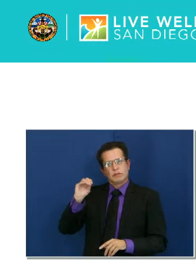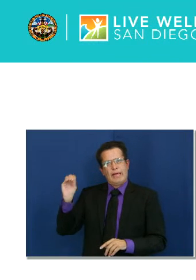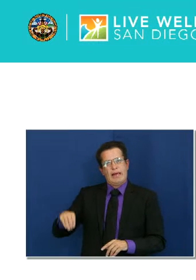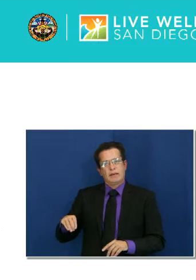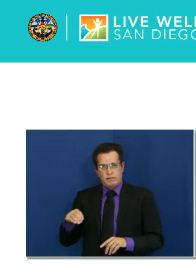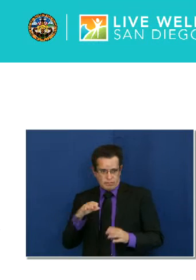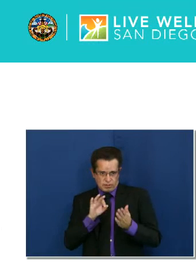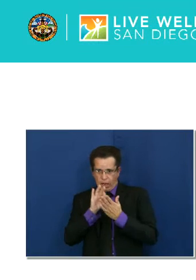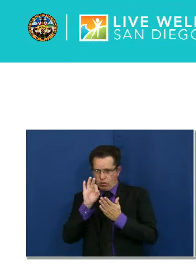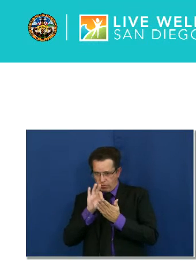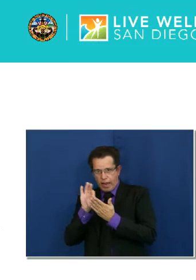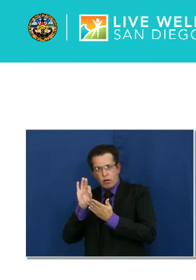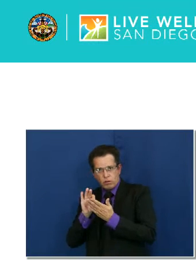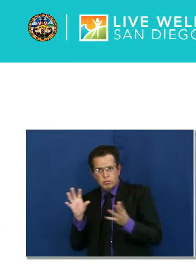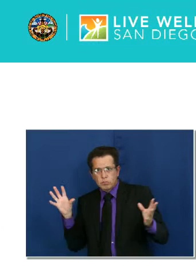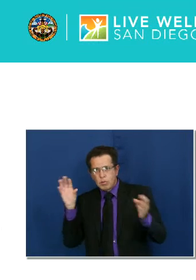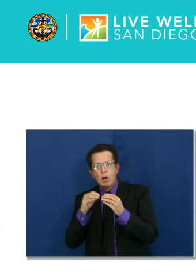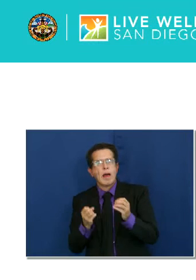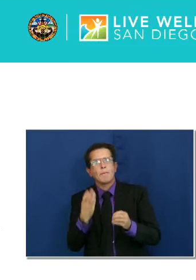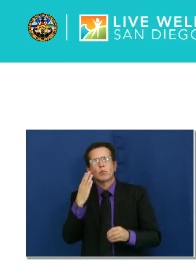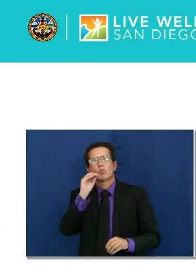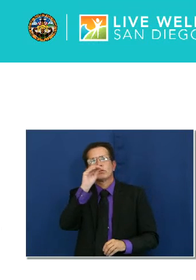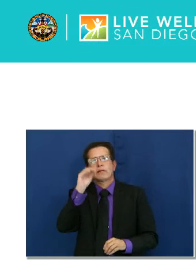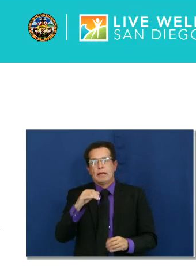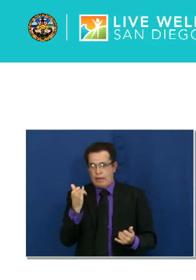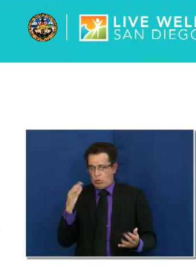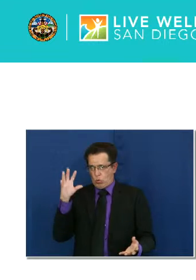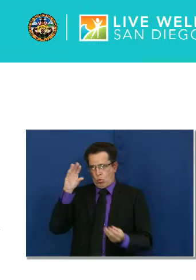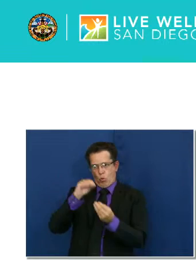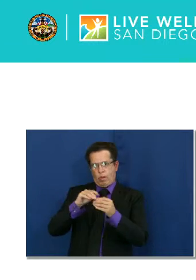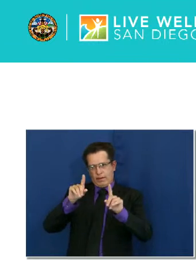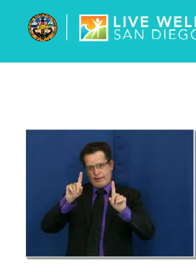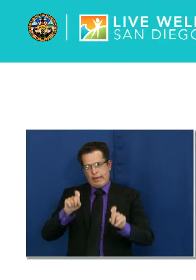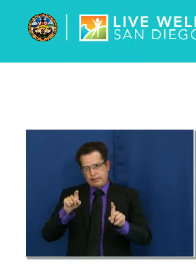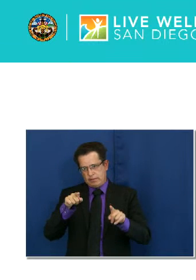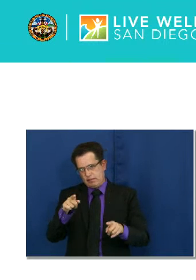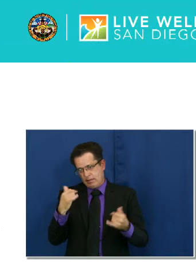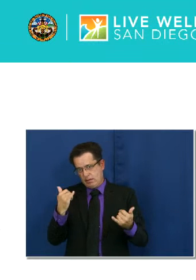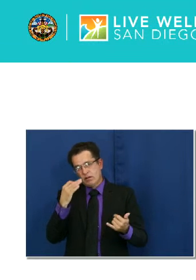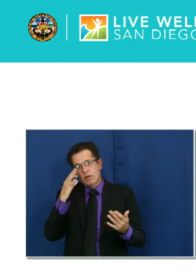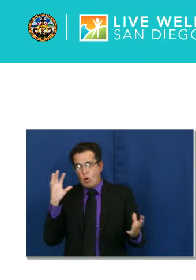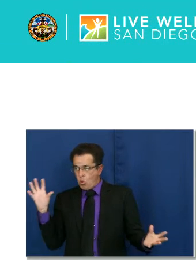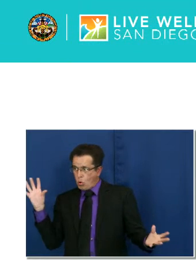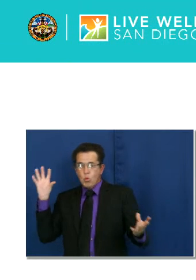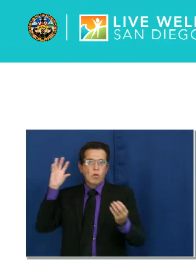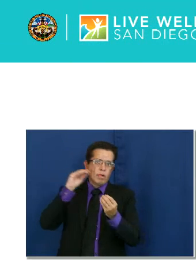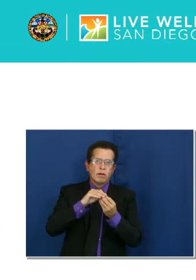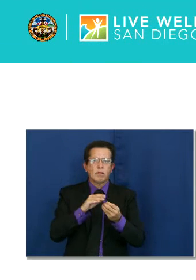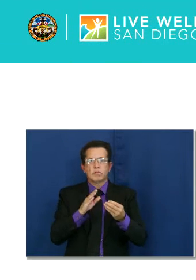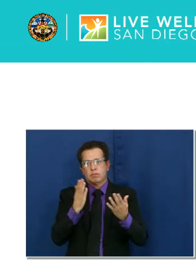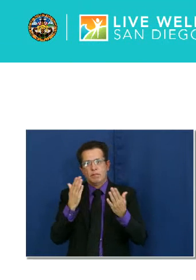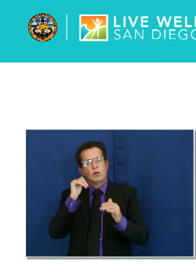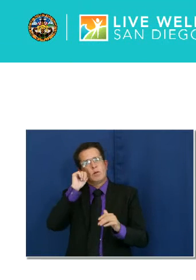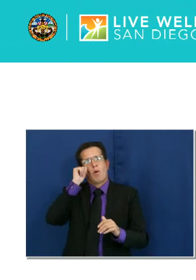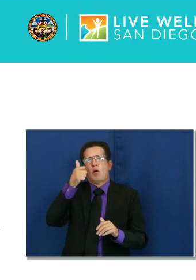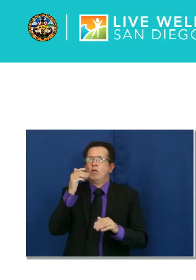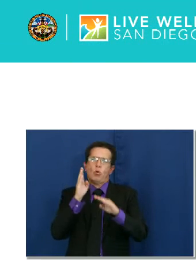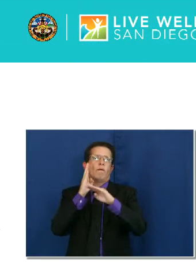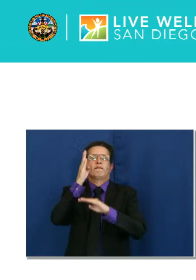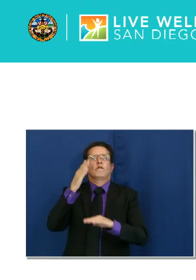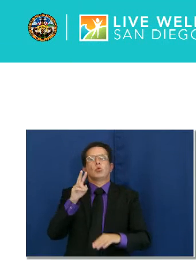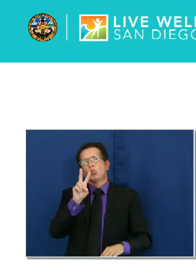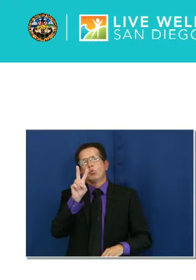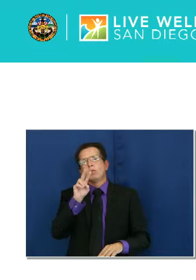being counted as cases. And then total tests reported right there, you see us closing in. Probably tomorrow we'll surpass the